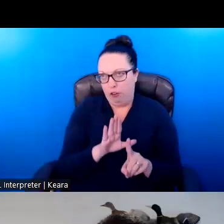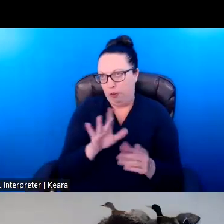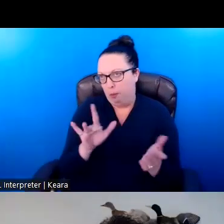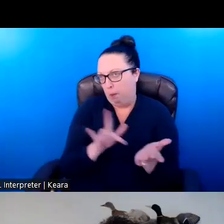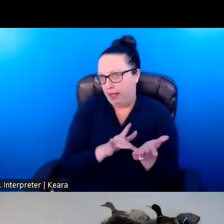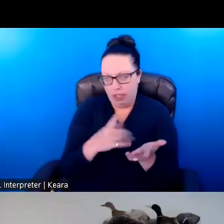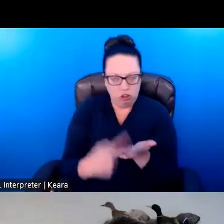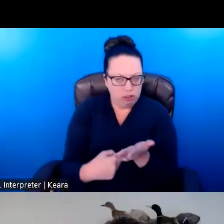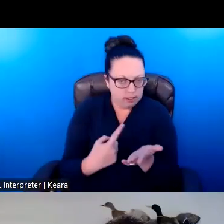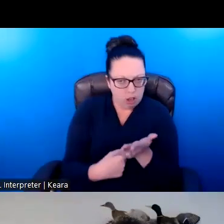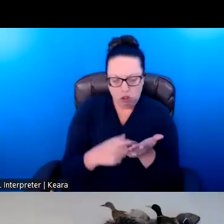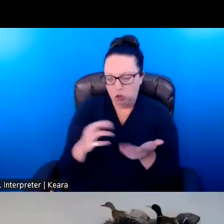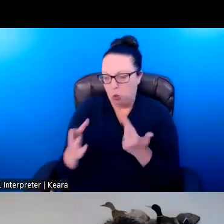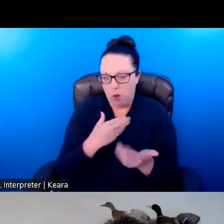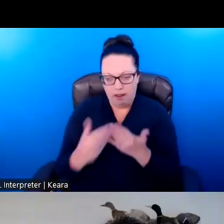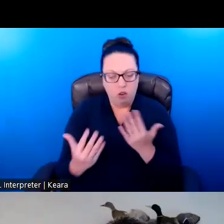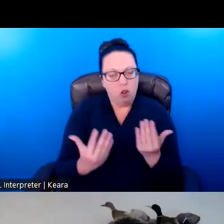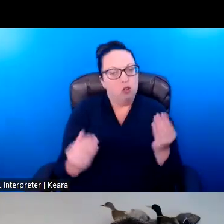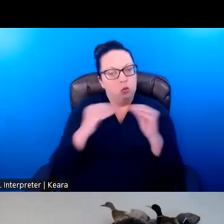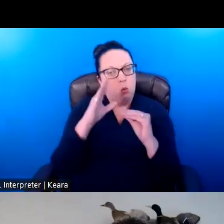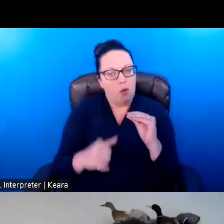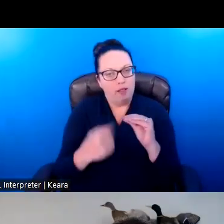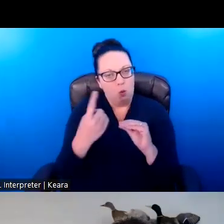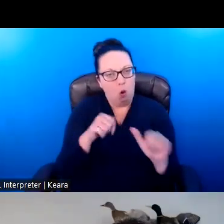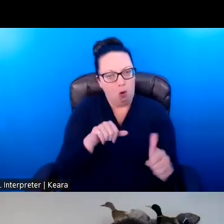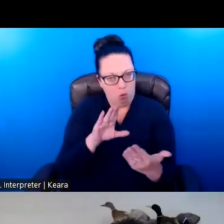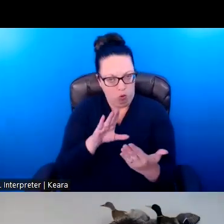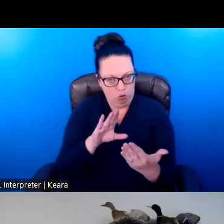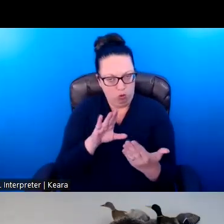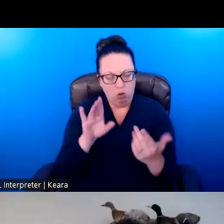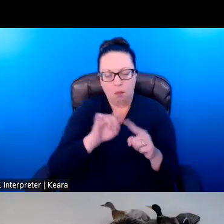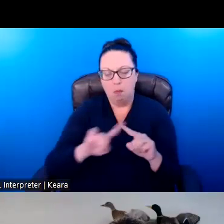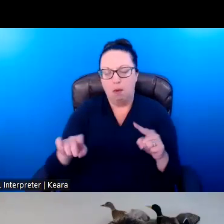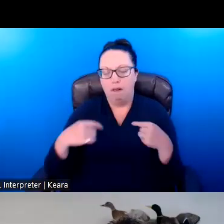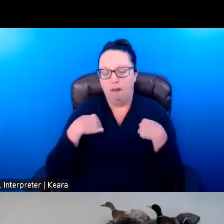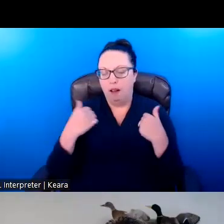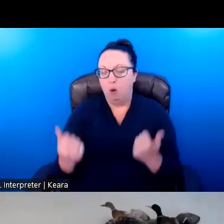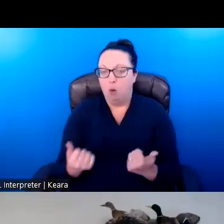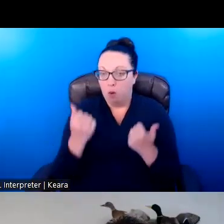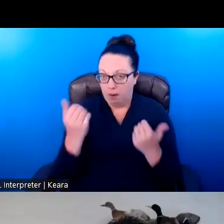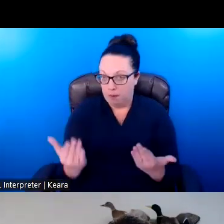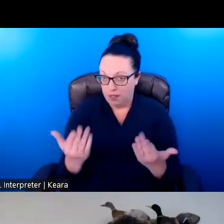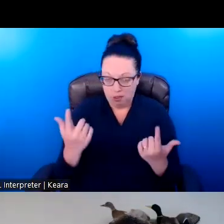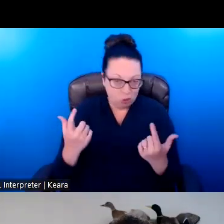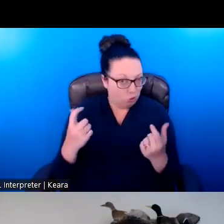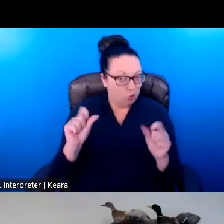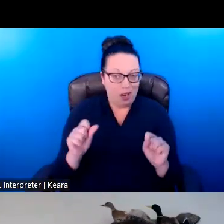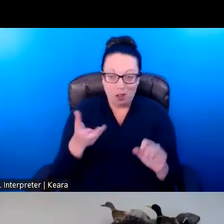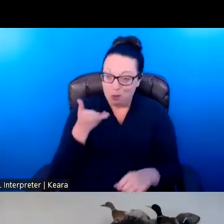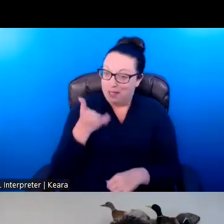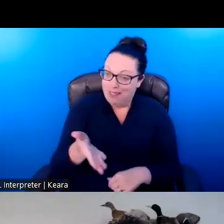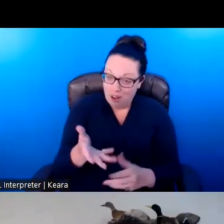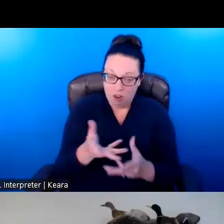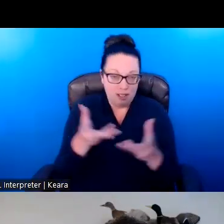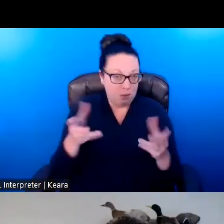medication discussions or what have you. There's more than one way. I would definitely just recommend that you try to be present as much as you